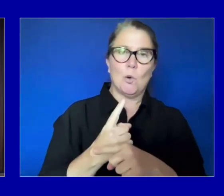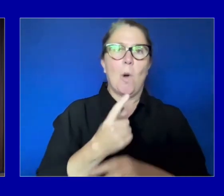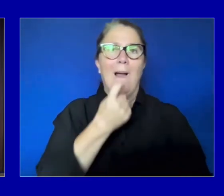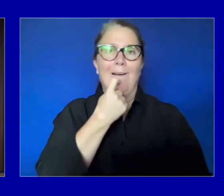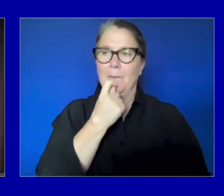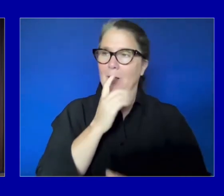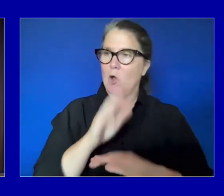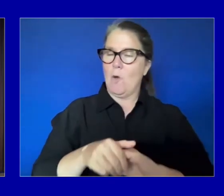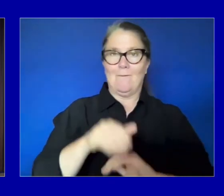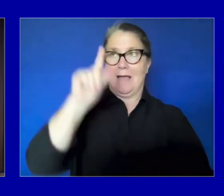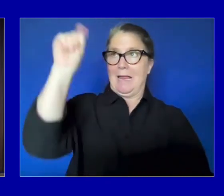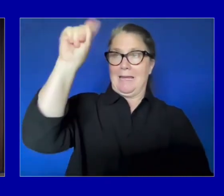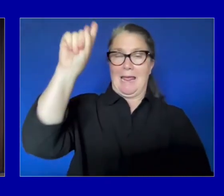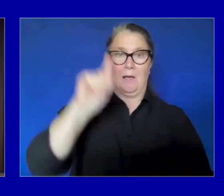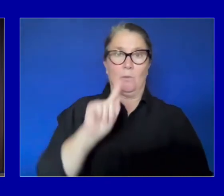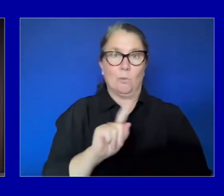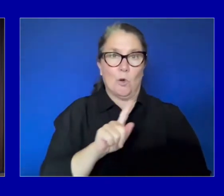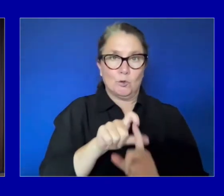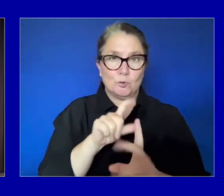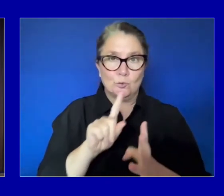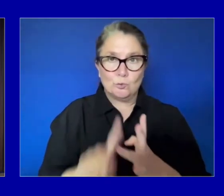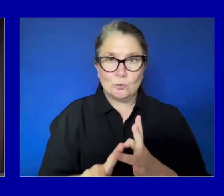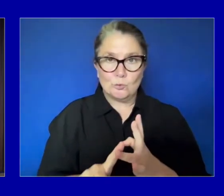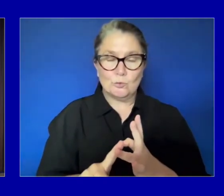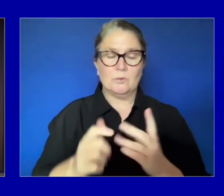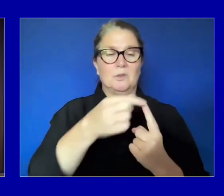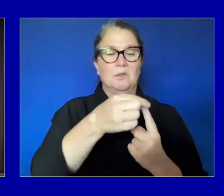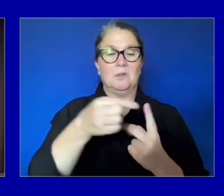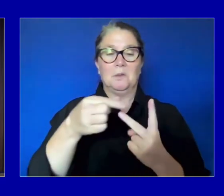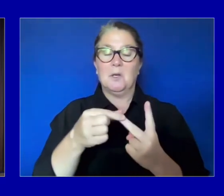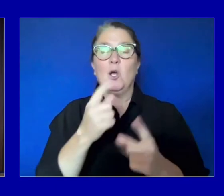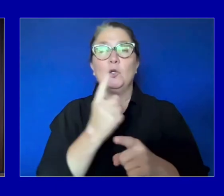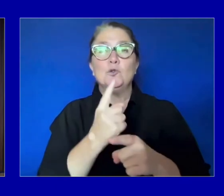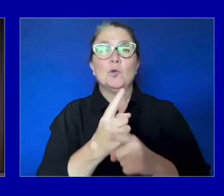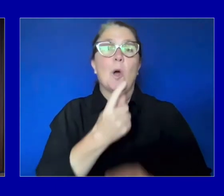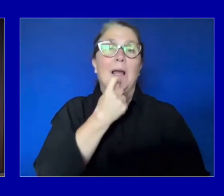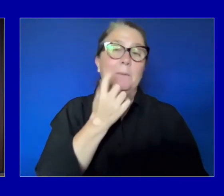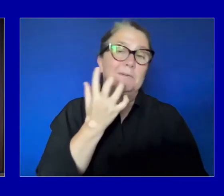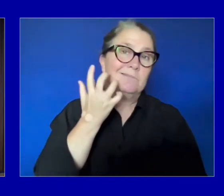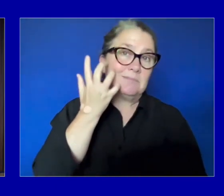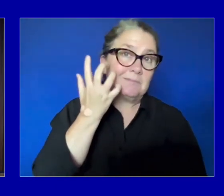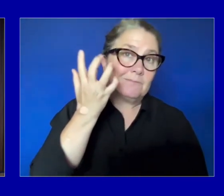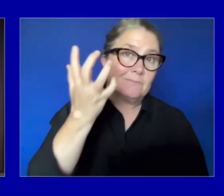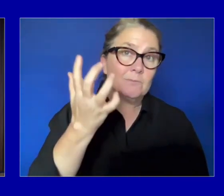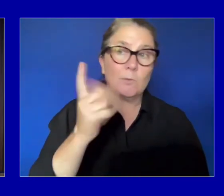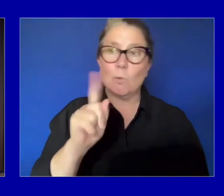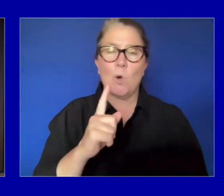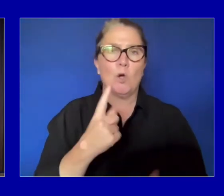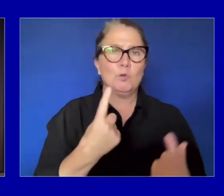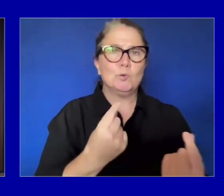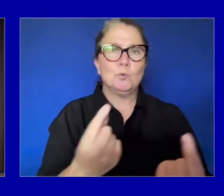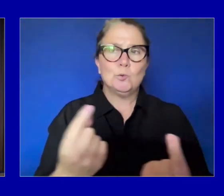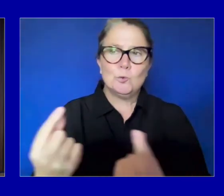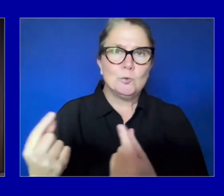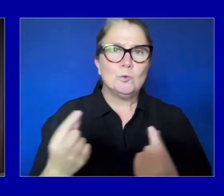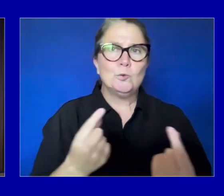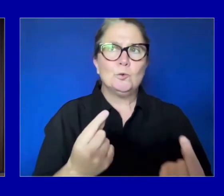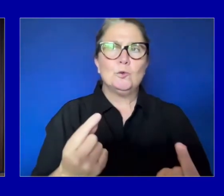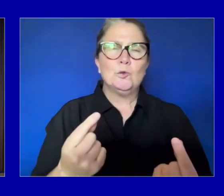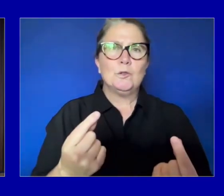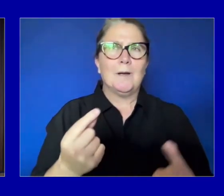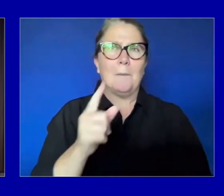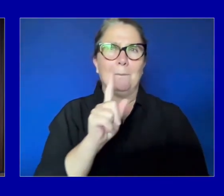we're all doing. And we've spoken a little bit about the future and, and really this plan that we need to be thinking about these generations in the